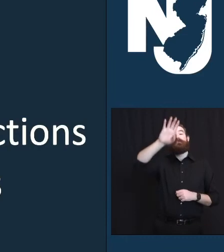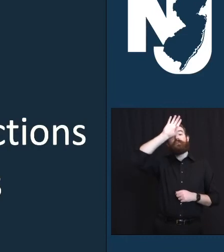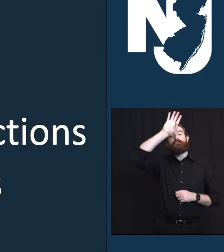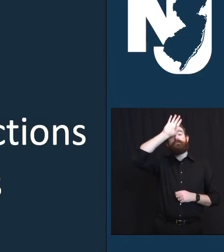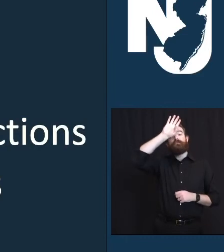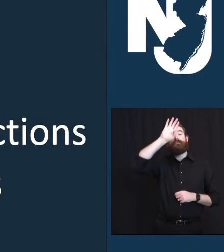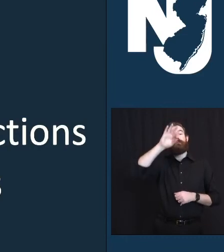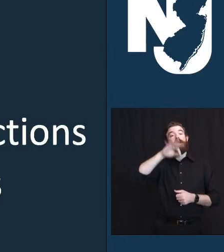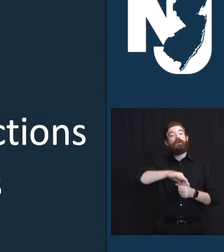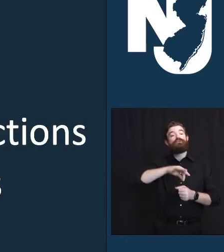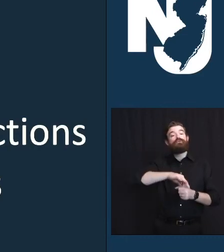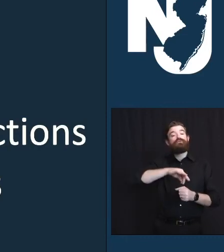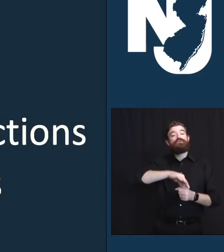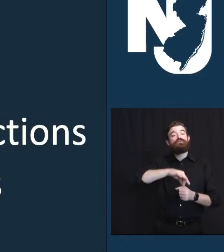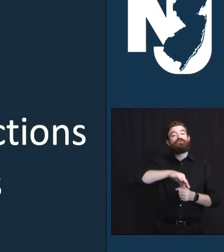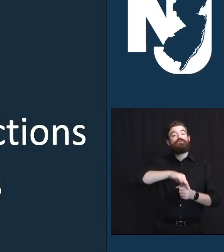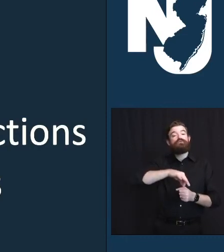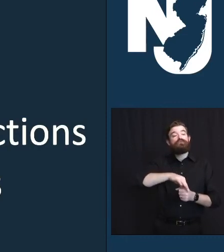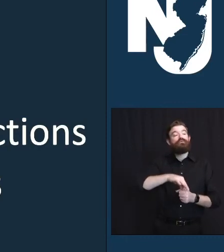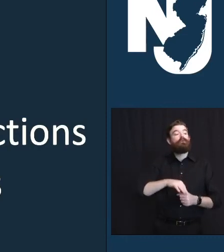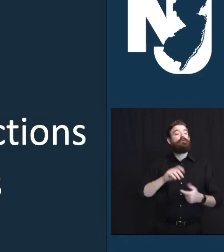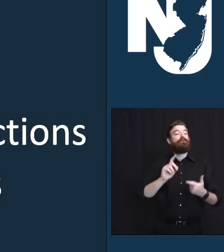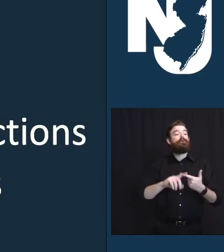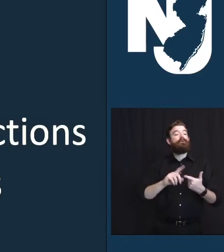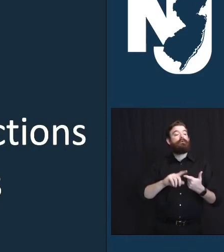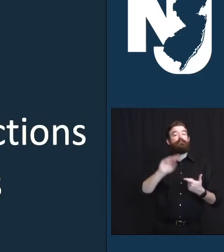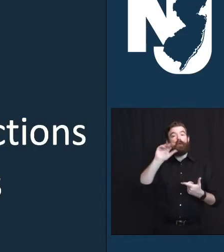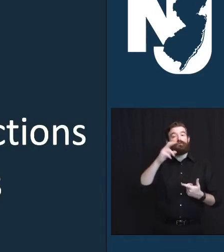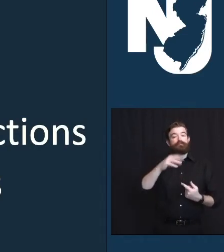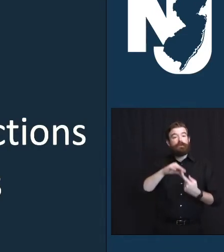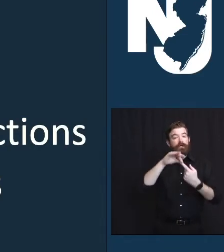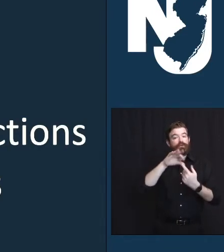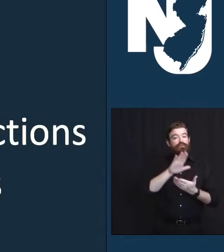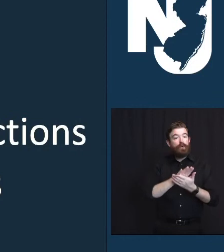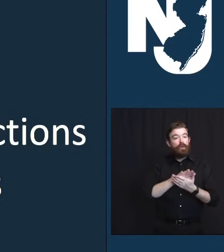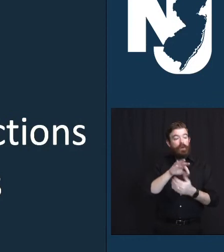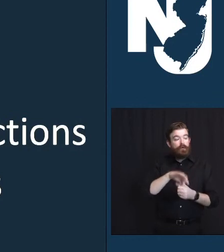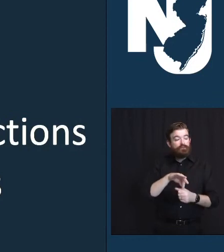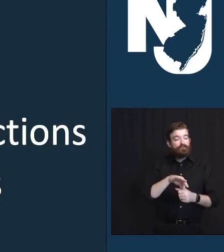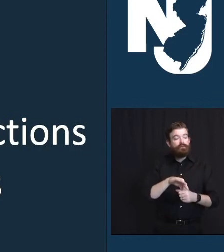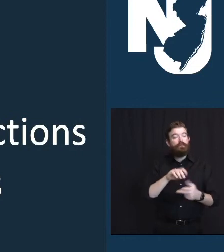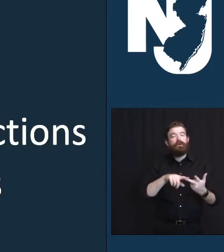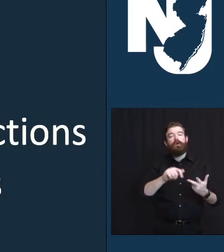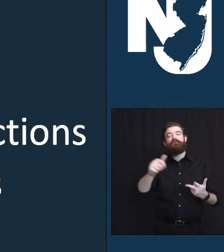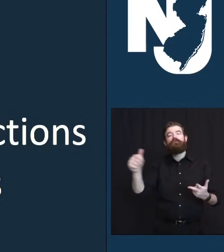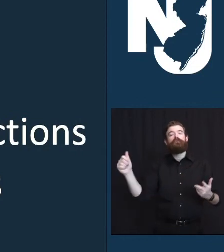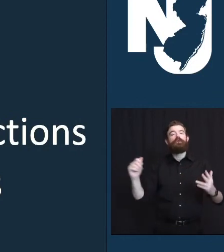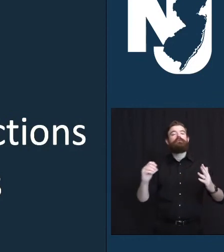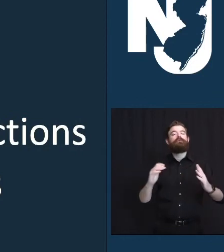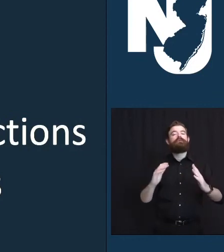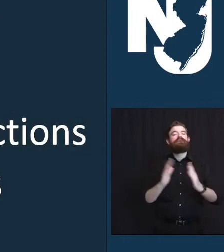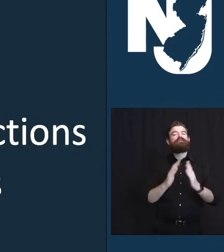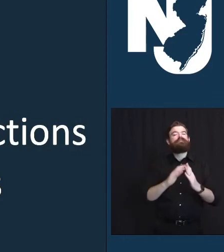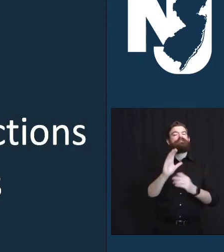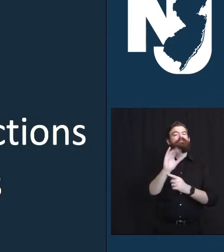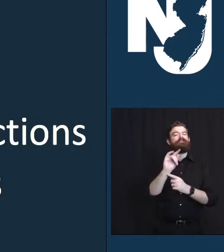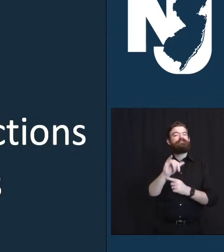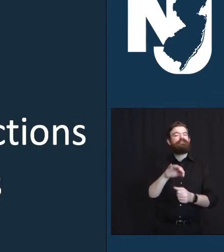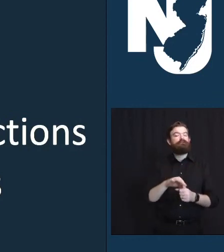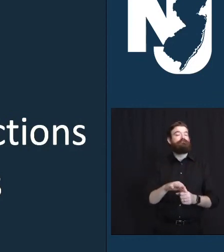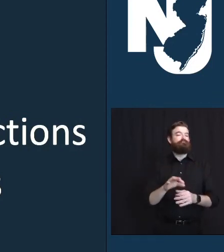special elections for filling vacancies or deciding municipal questions until Tuesday, April 20, where they will coincide